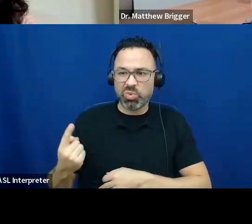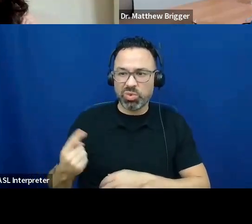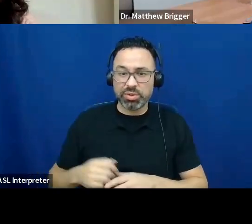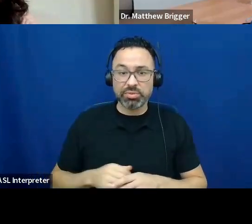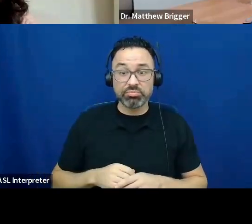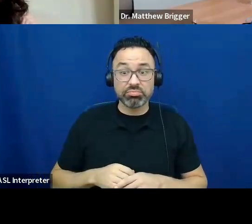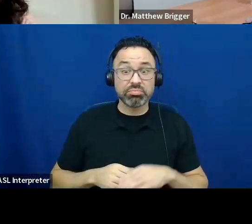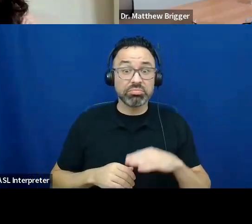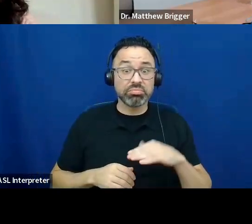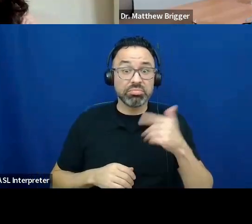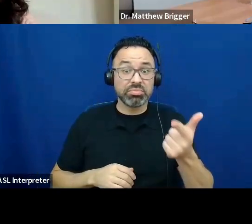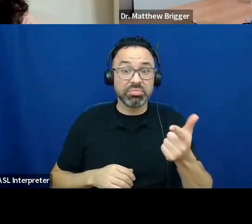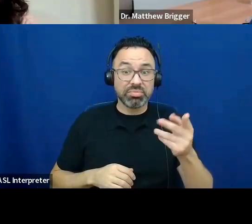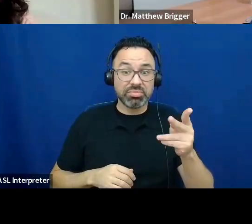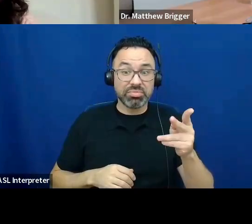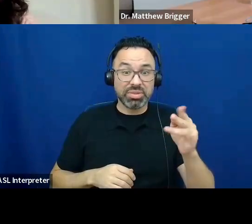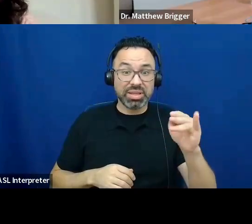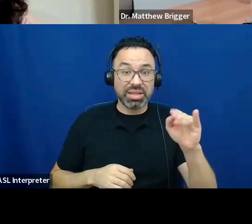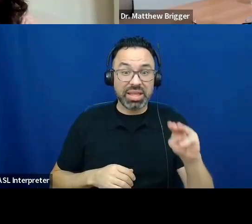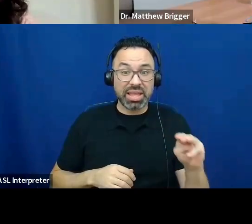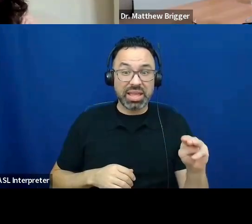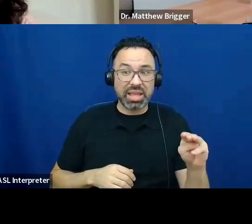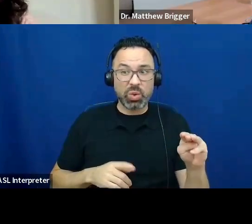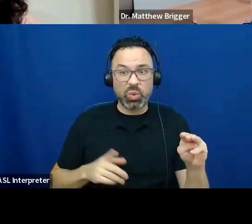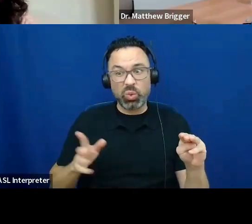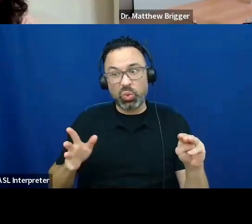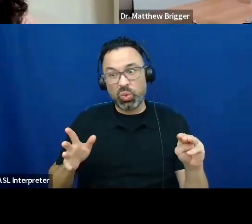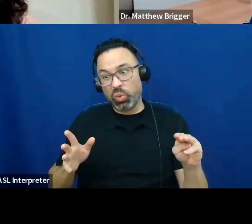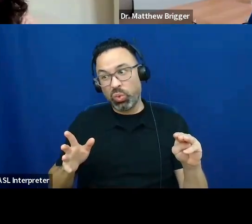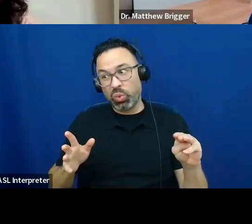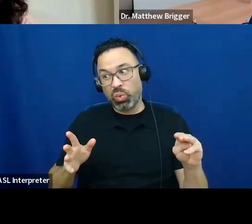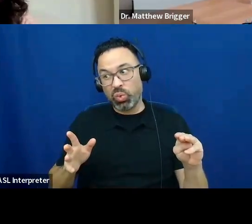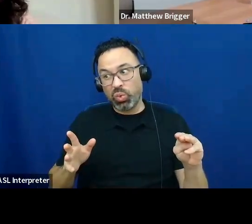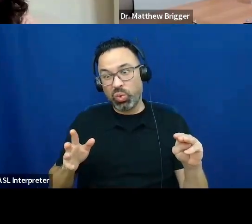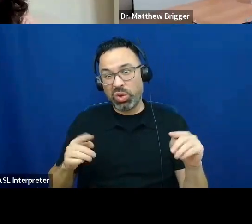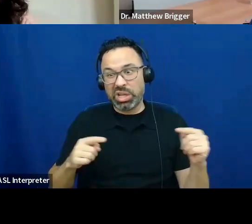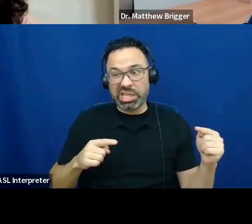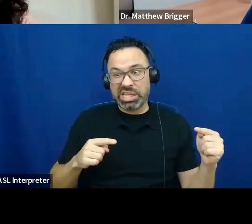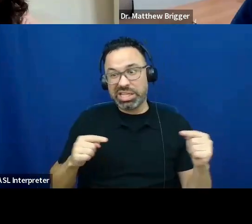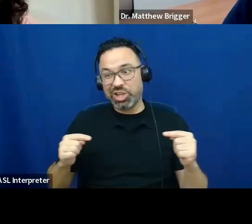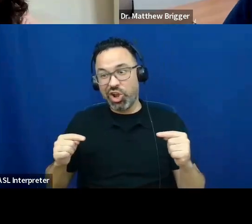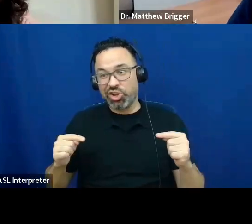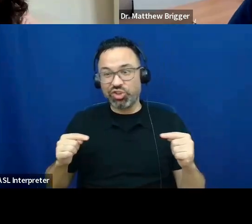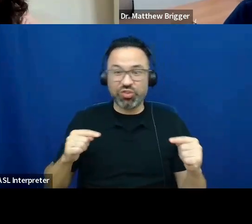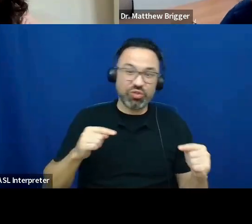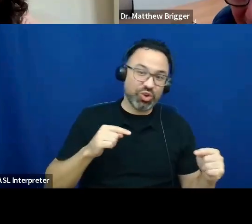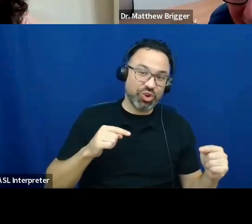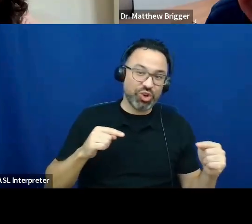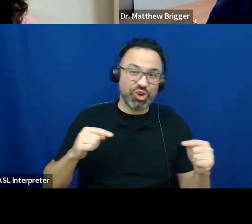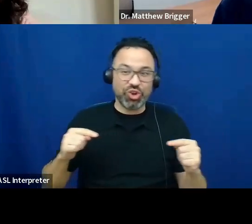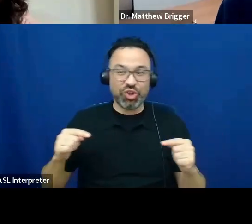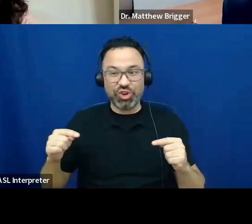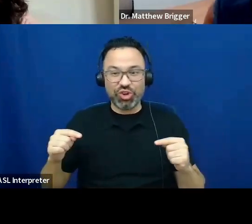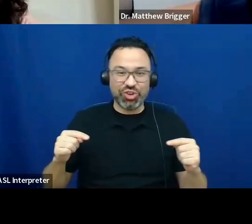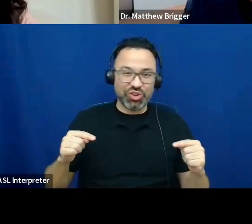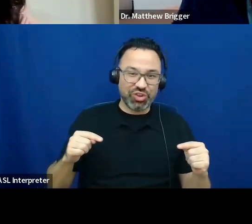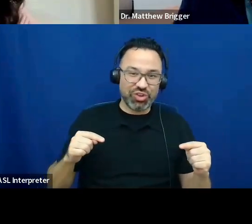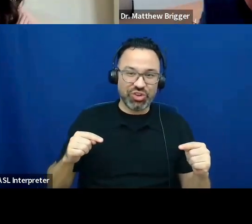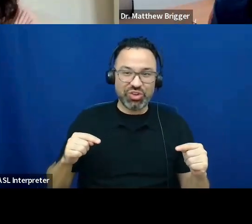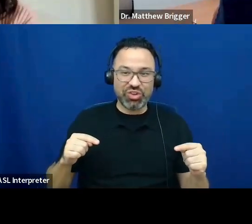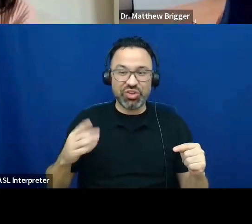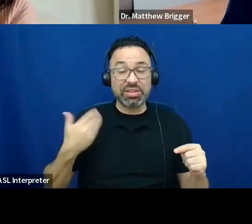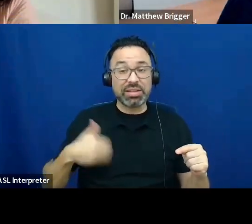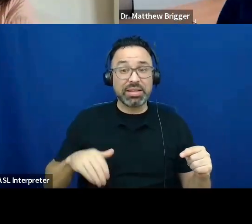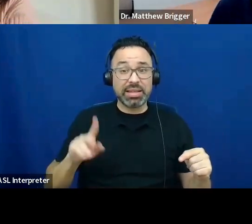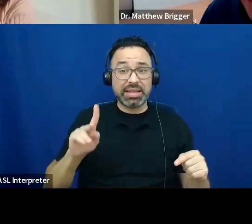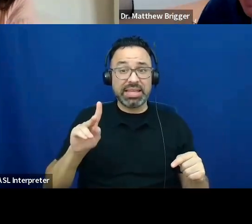We'll give that to Kim. It's controversial. How about that? Let's say, fire away, Kim. I was unmuting myself. So